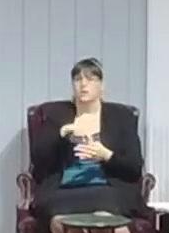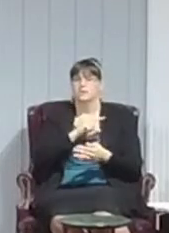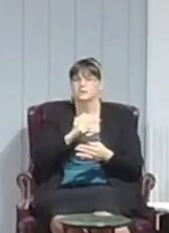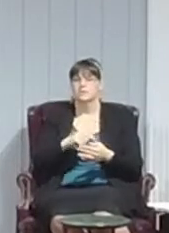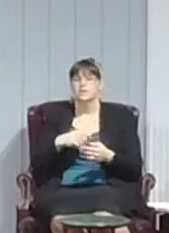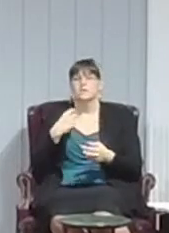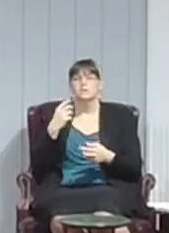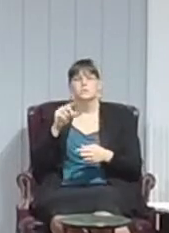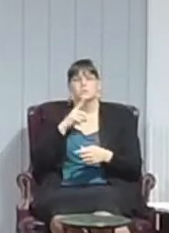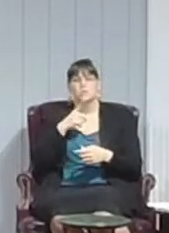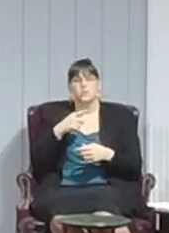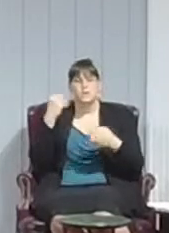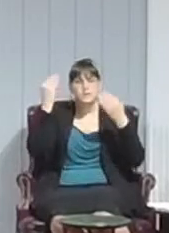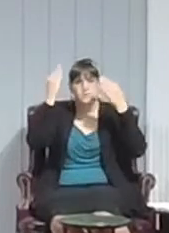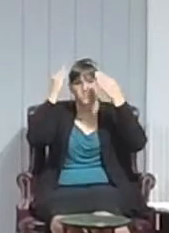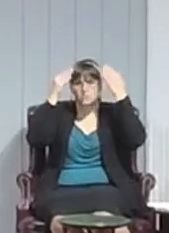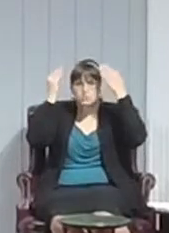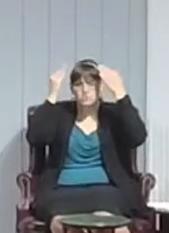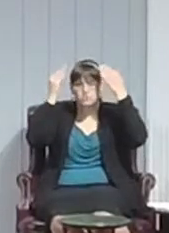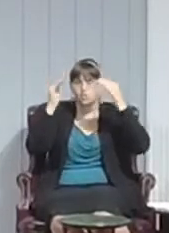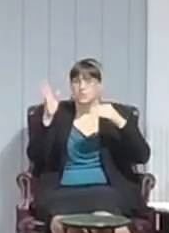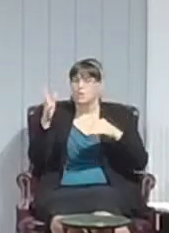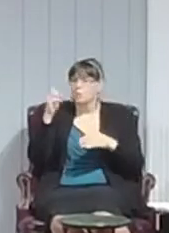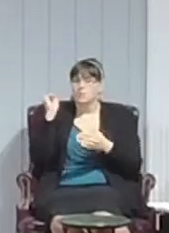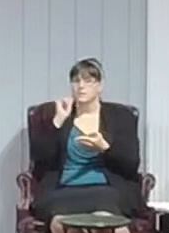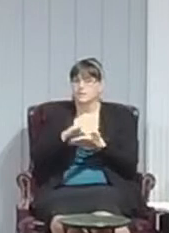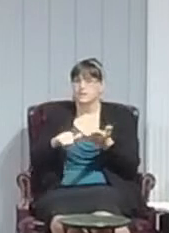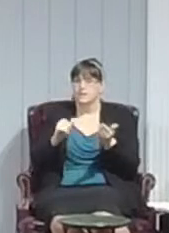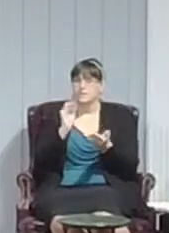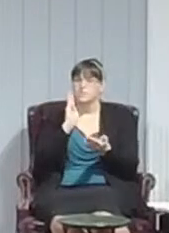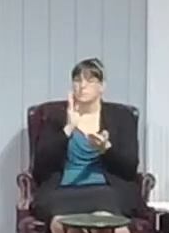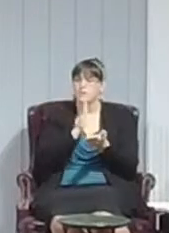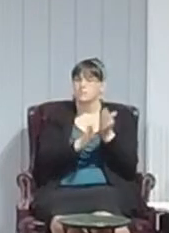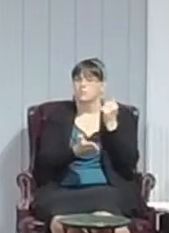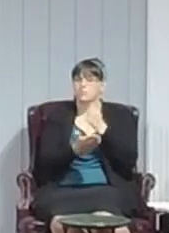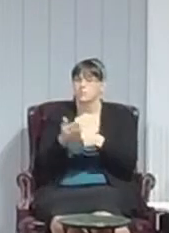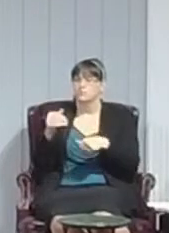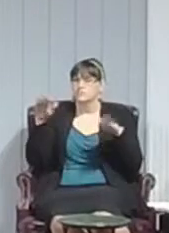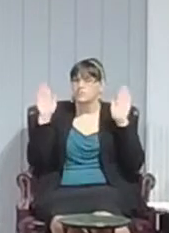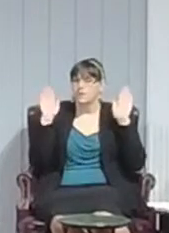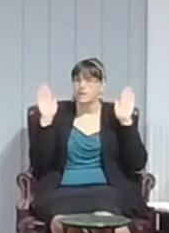his concern is not that he is going to be crucified, but